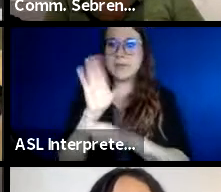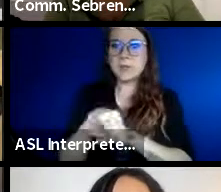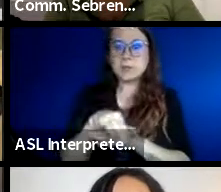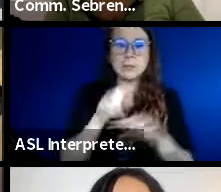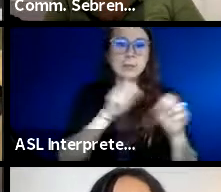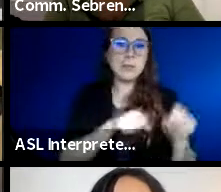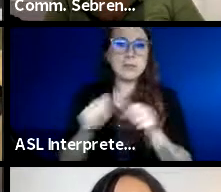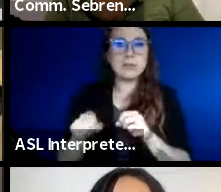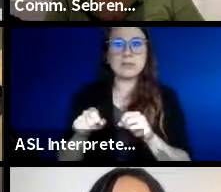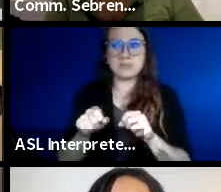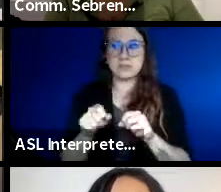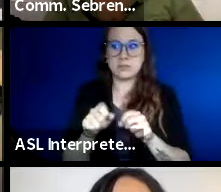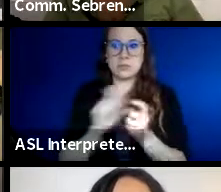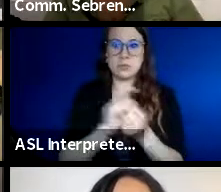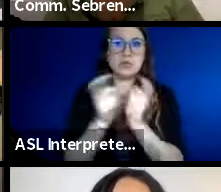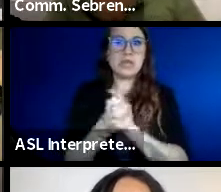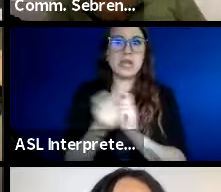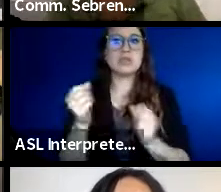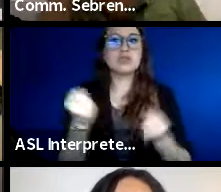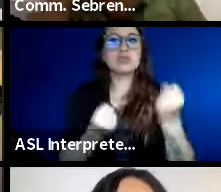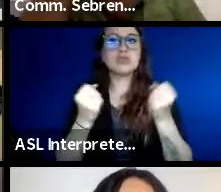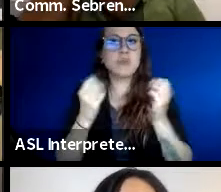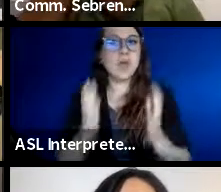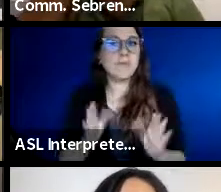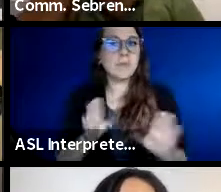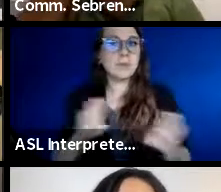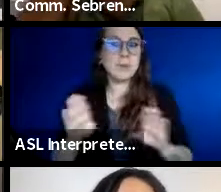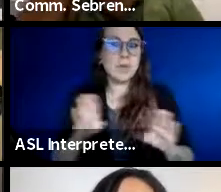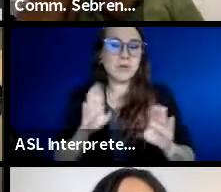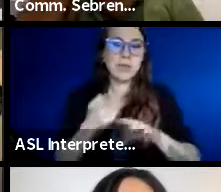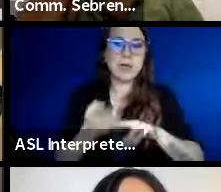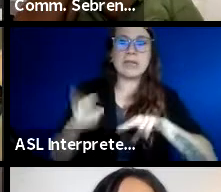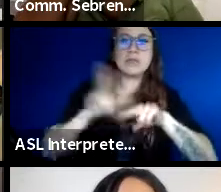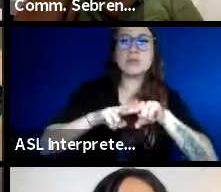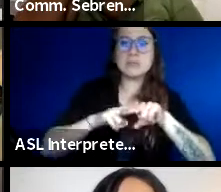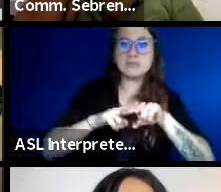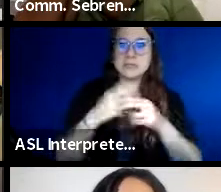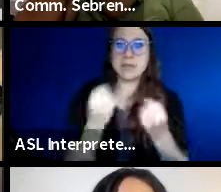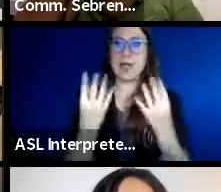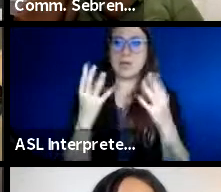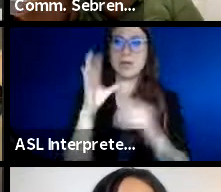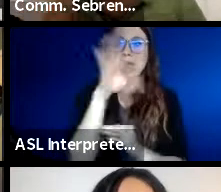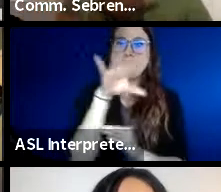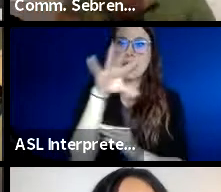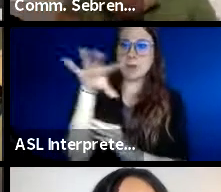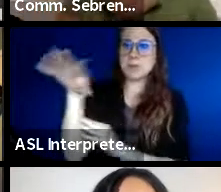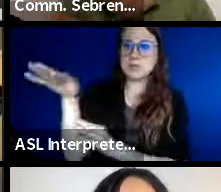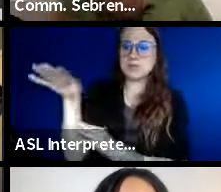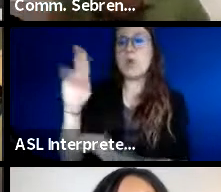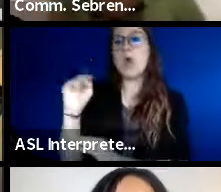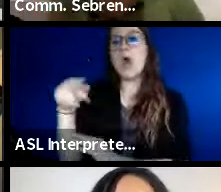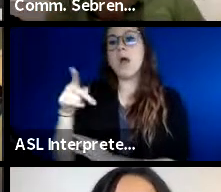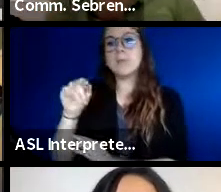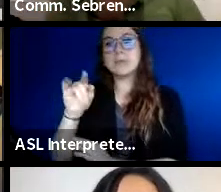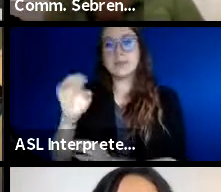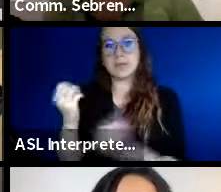really change driver behavior by increasing the number of cameras or updating the number of cameras and